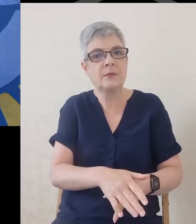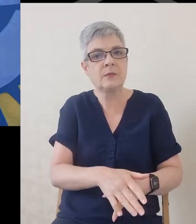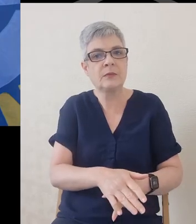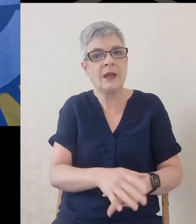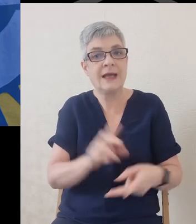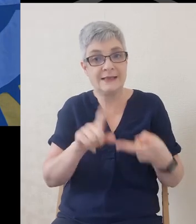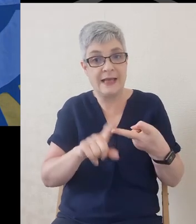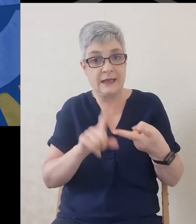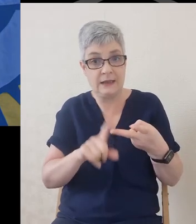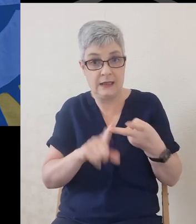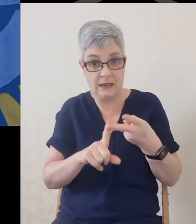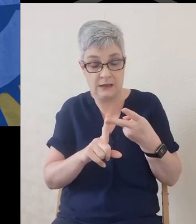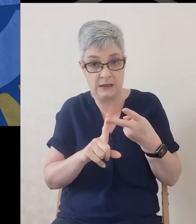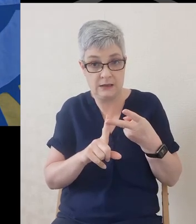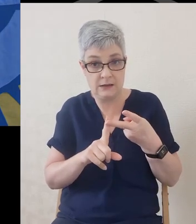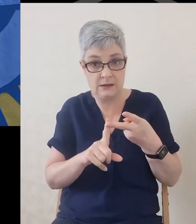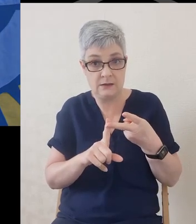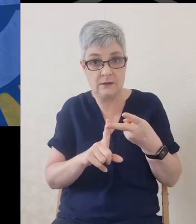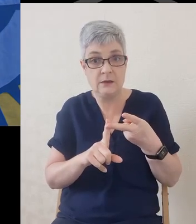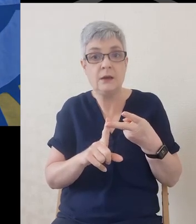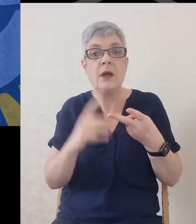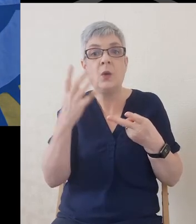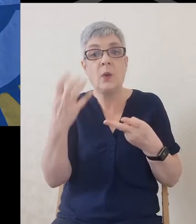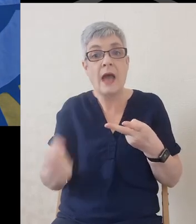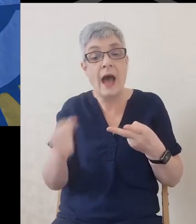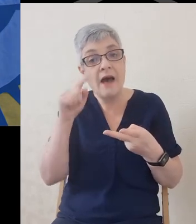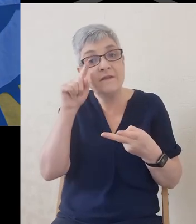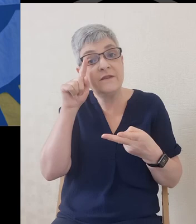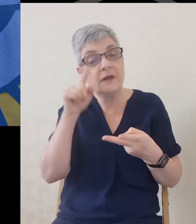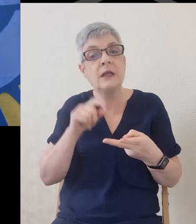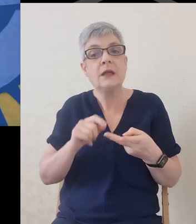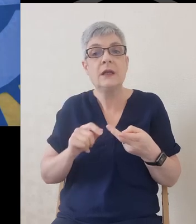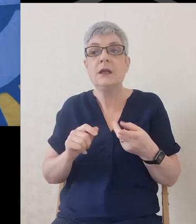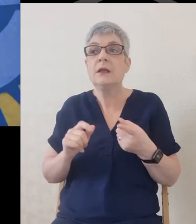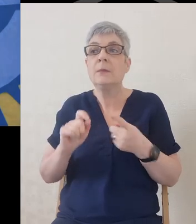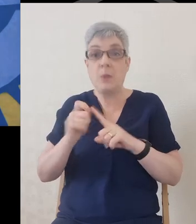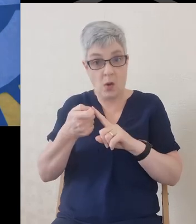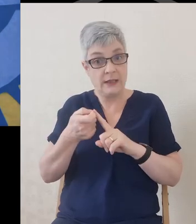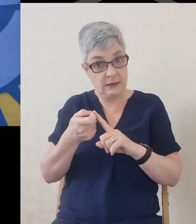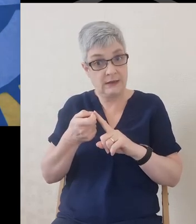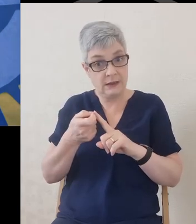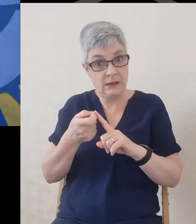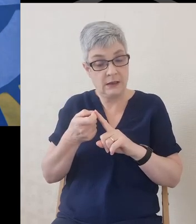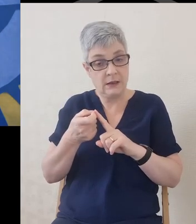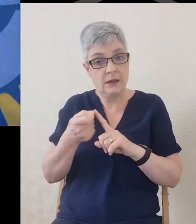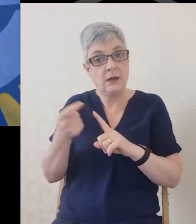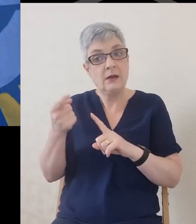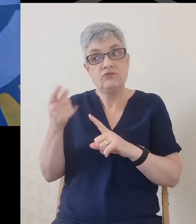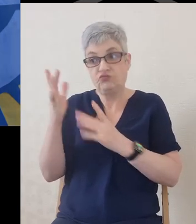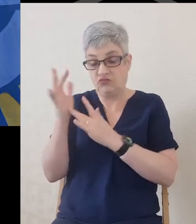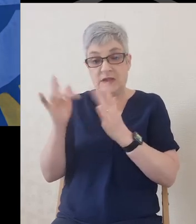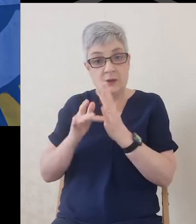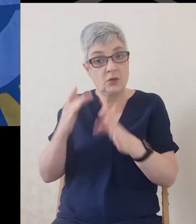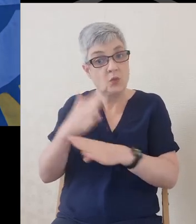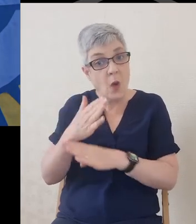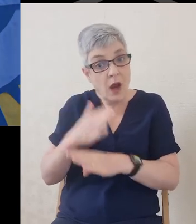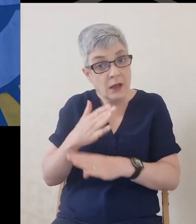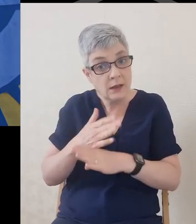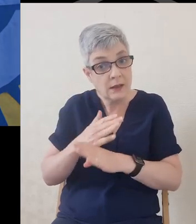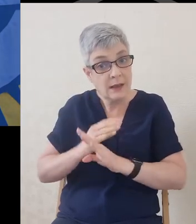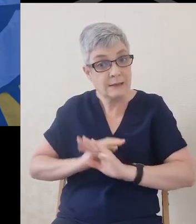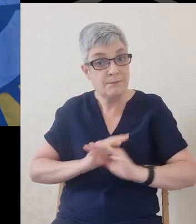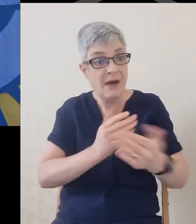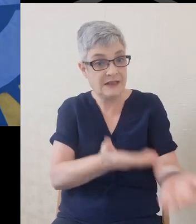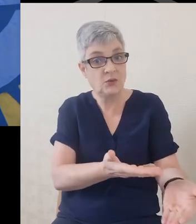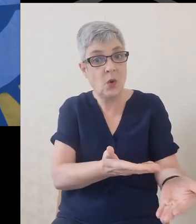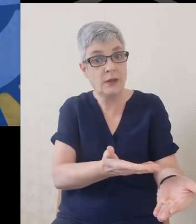And then secondly, we have the point made that that work of Jesus is